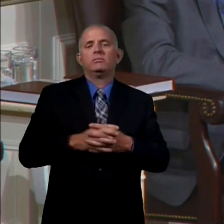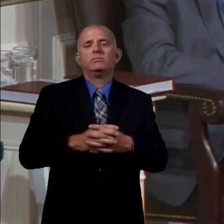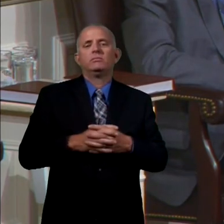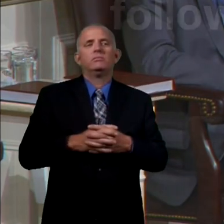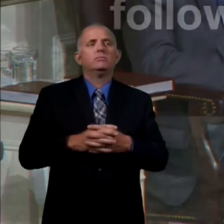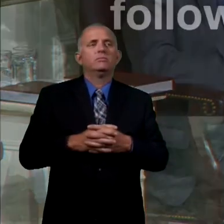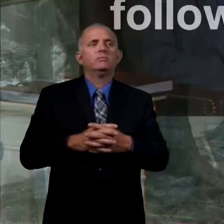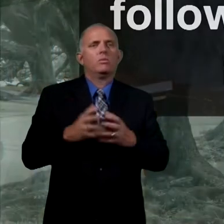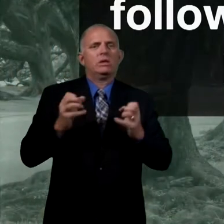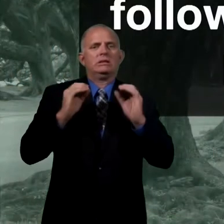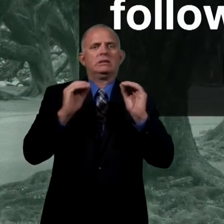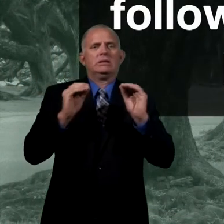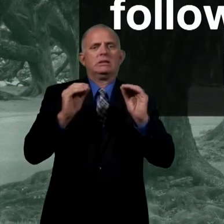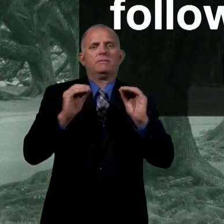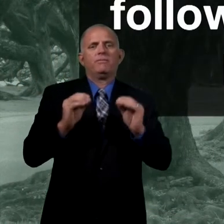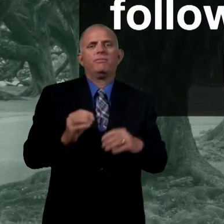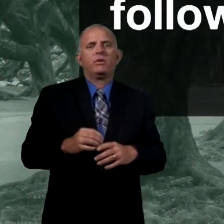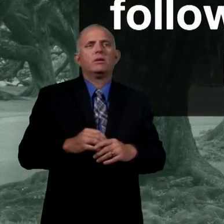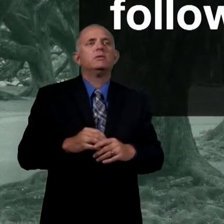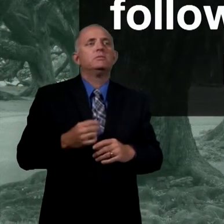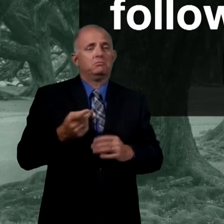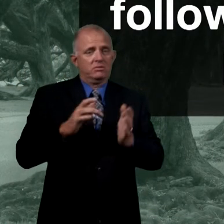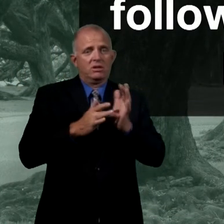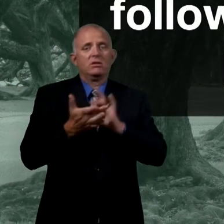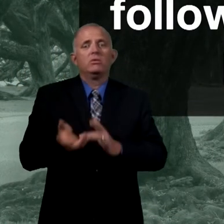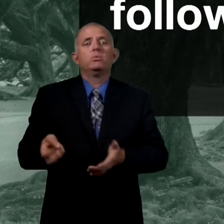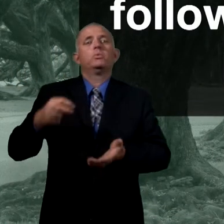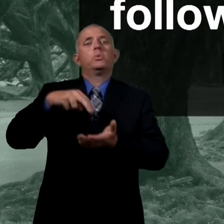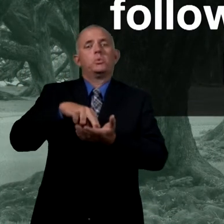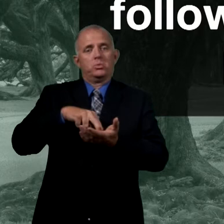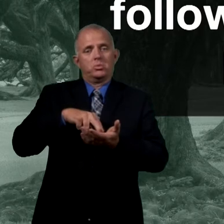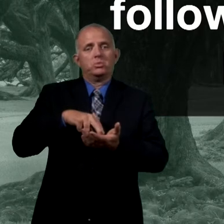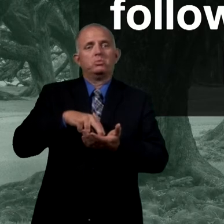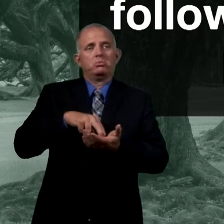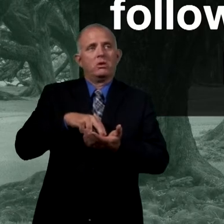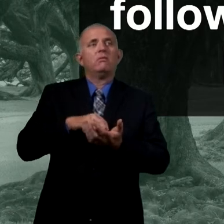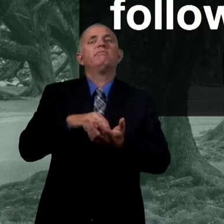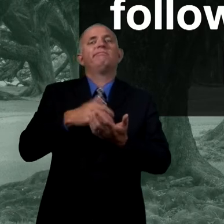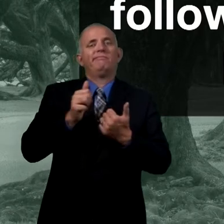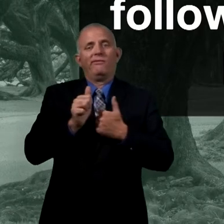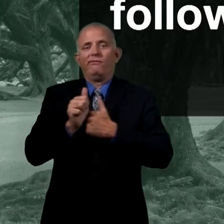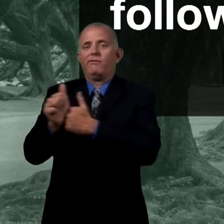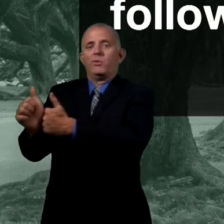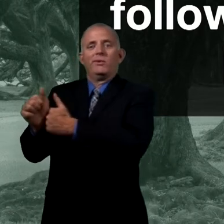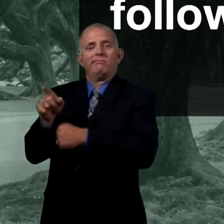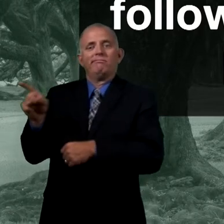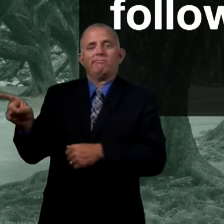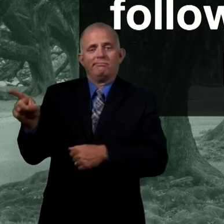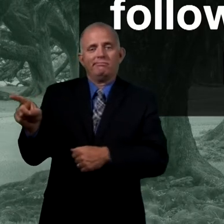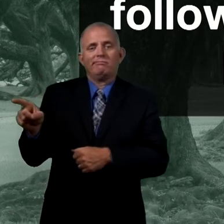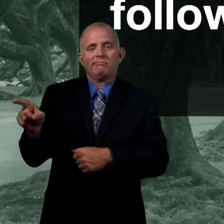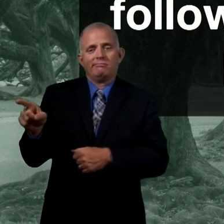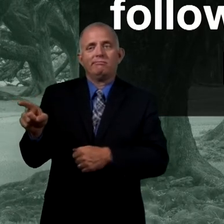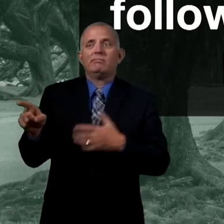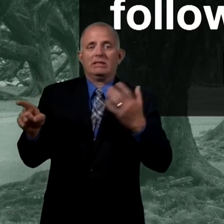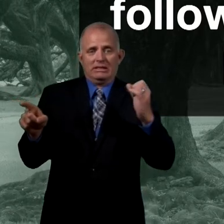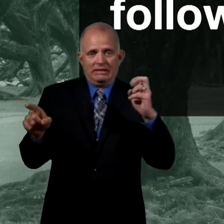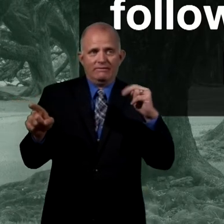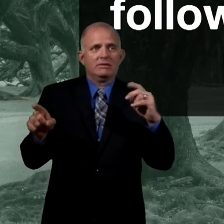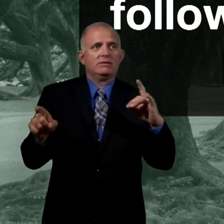people? Matthew 9:19. Jesus arose and followed him, and so did his